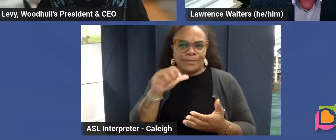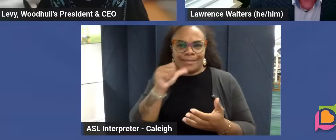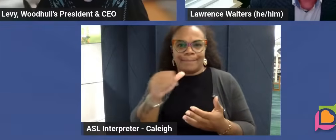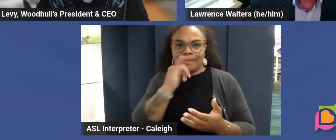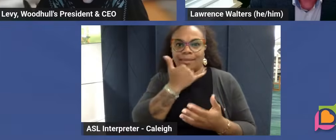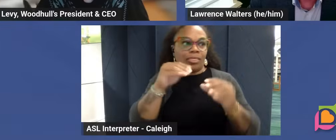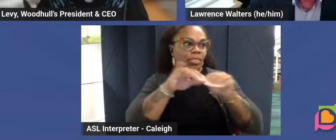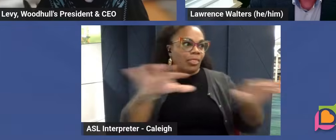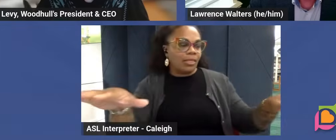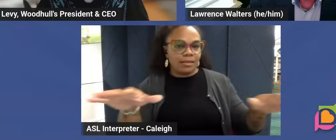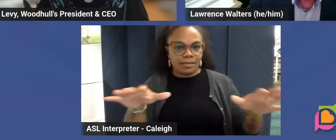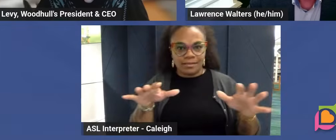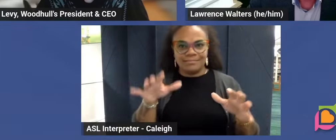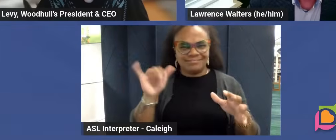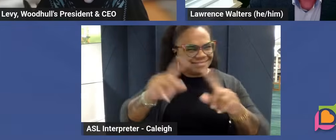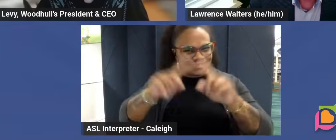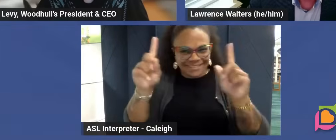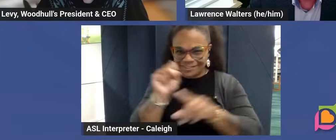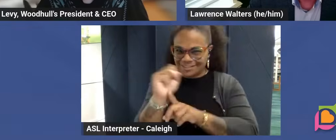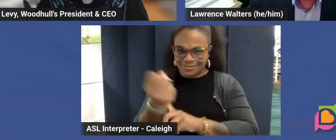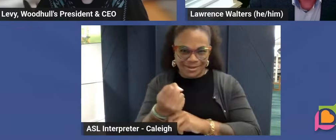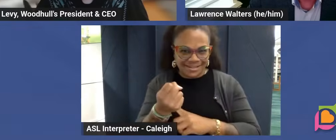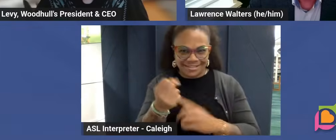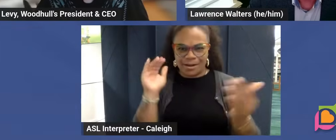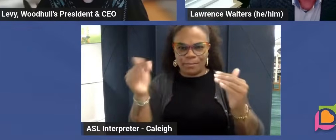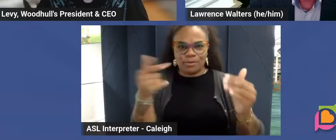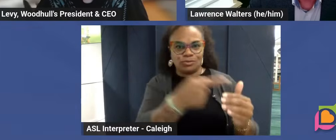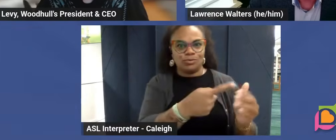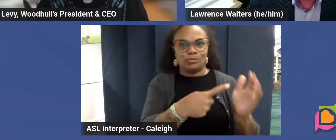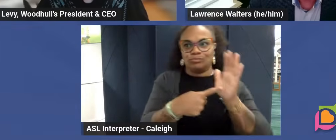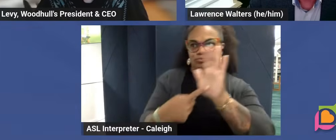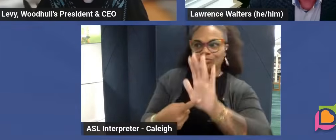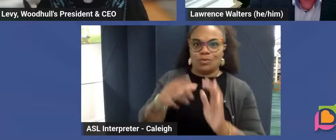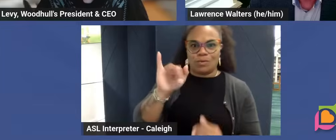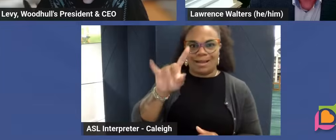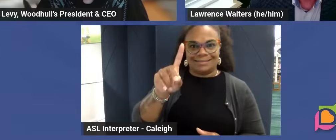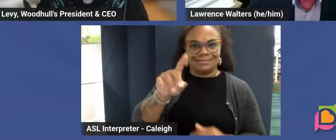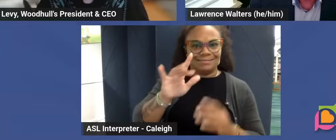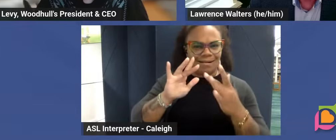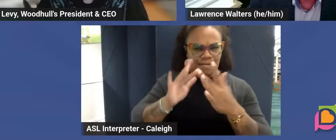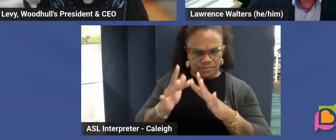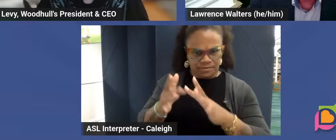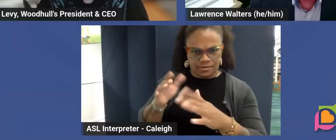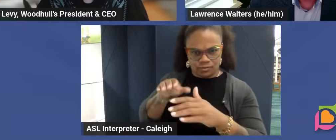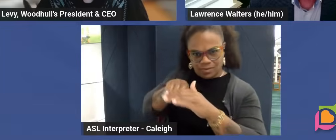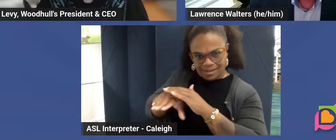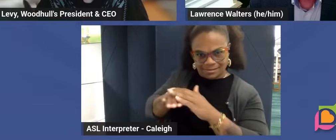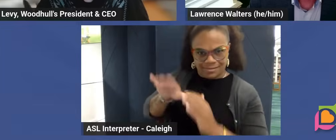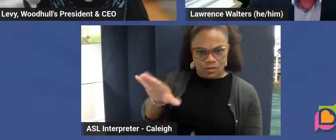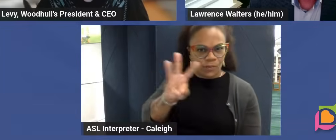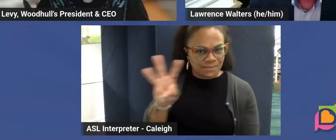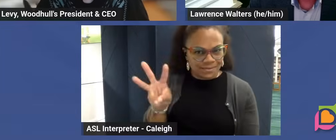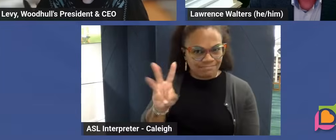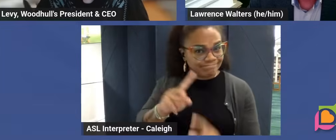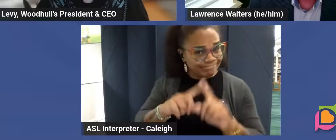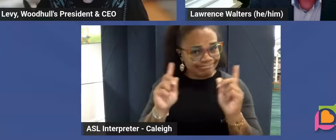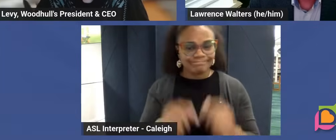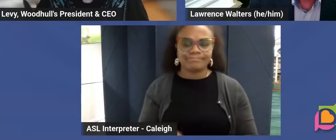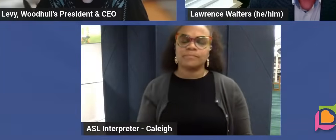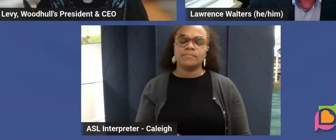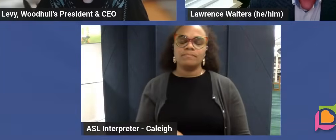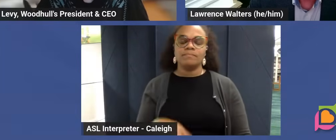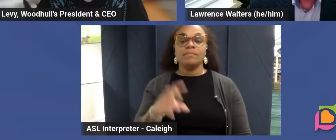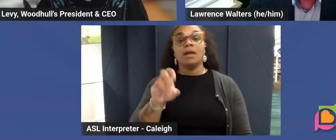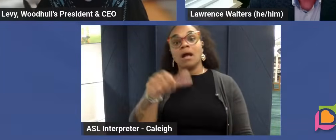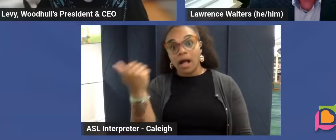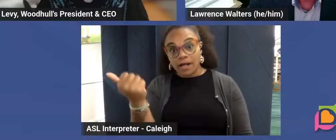about the burden of disclosing your identity to some service in order to get access to a website. There were other